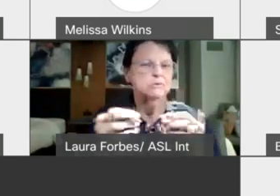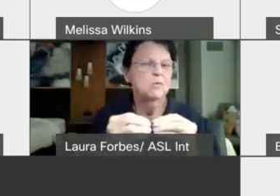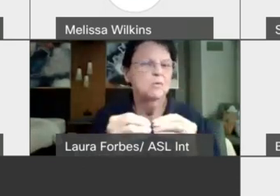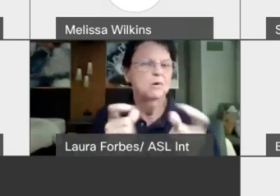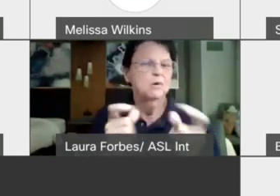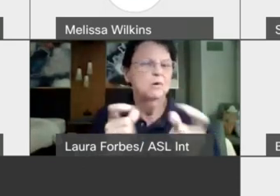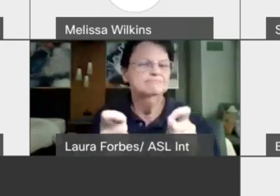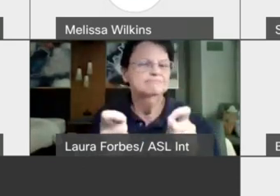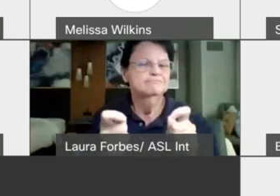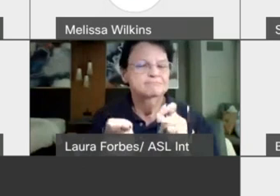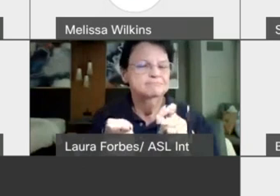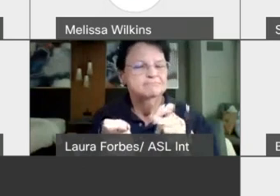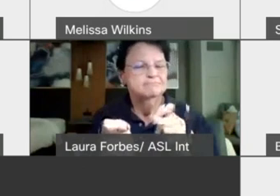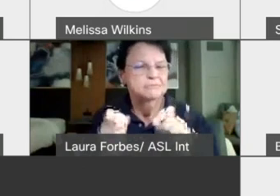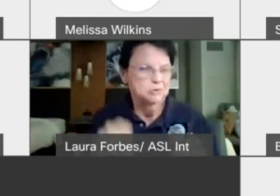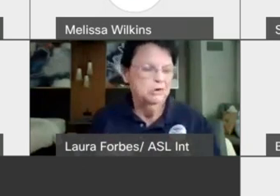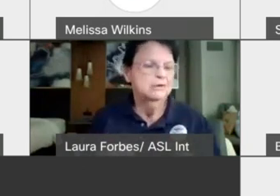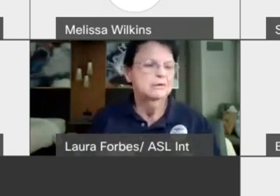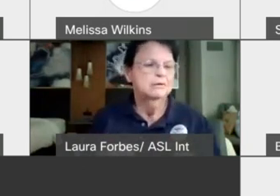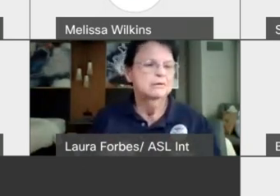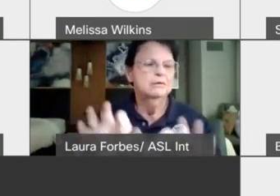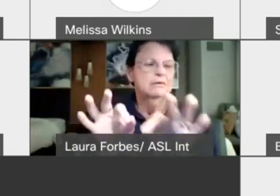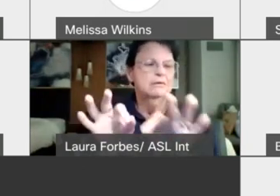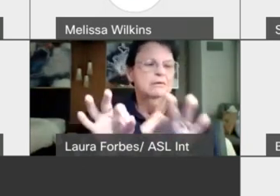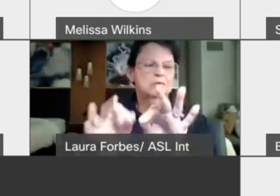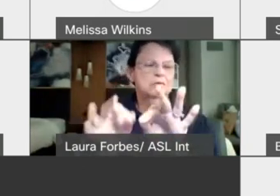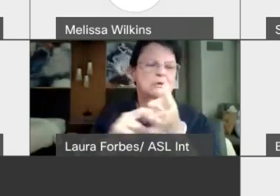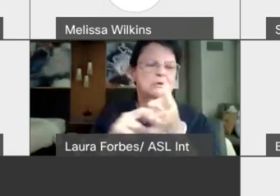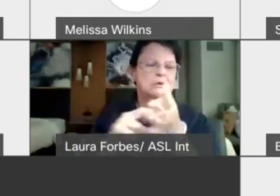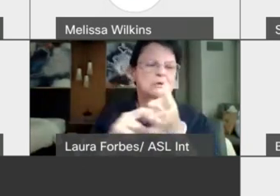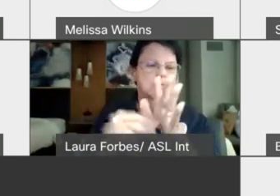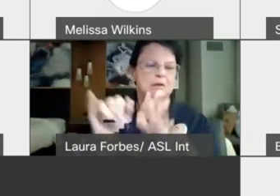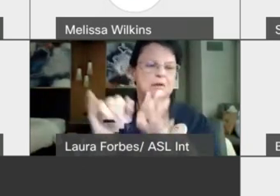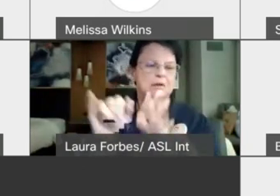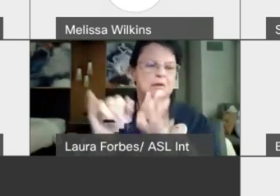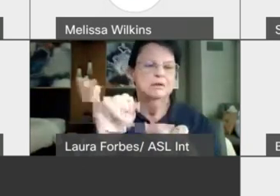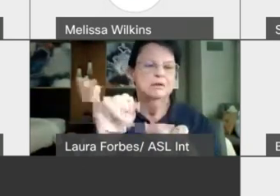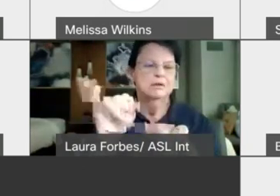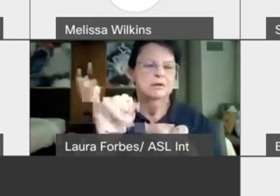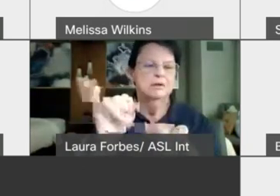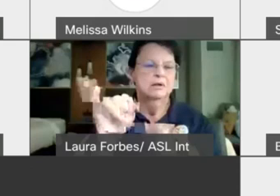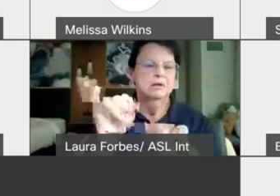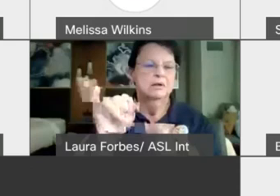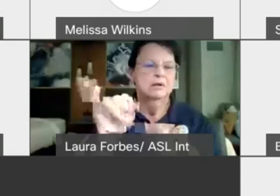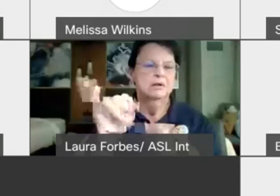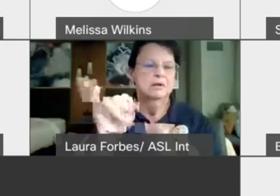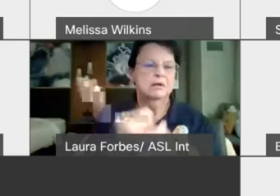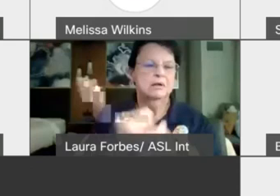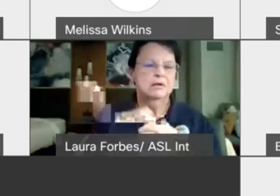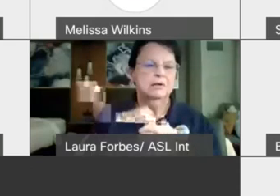bit, it has been interpreted to mean that insurance is a factor for reimbursement